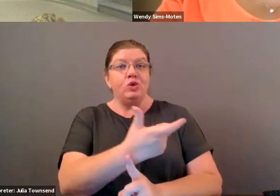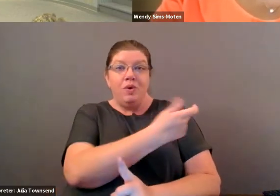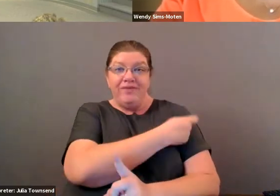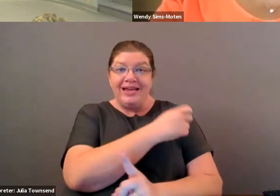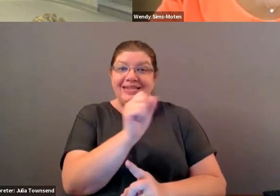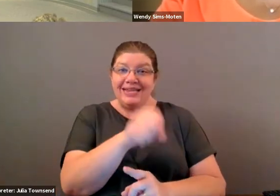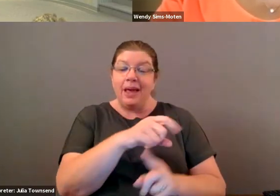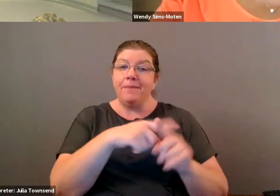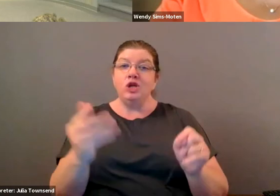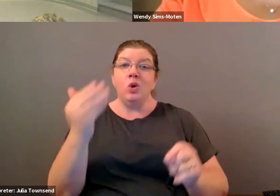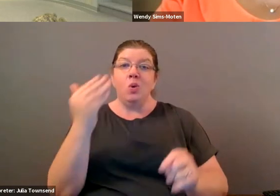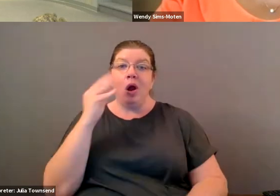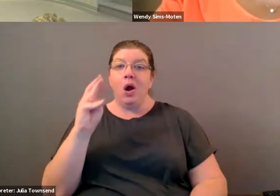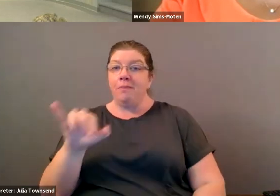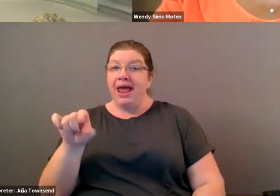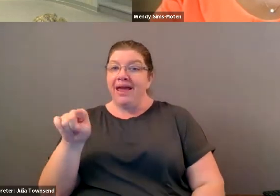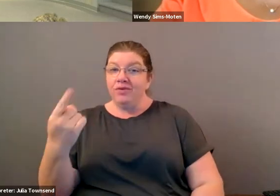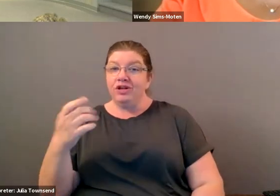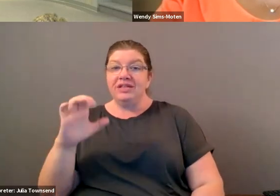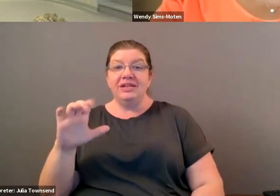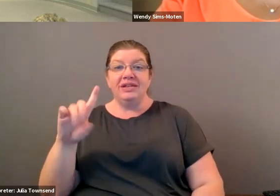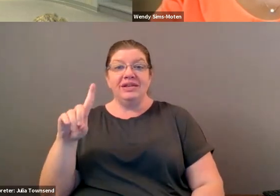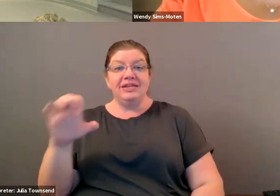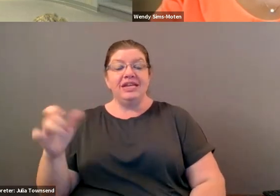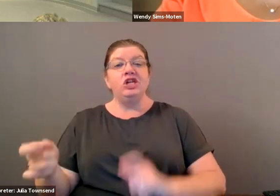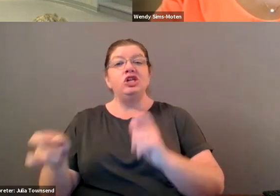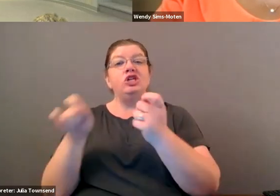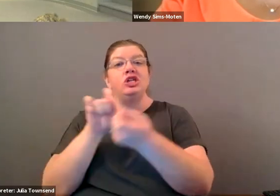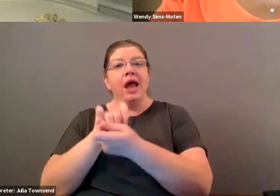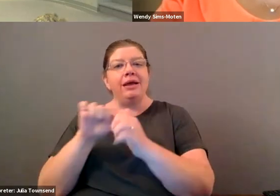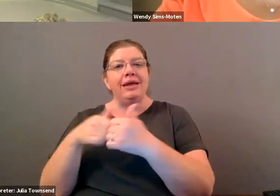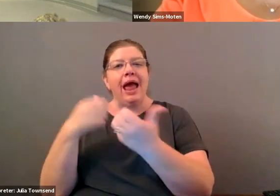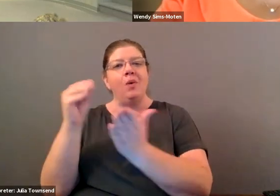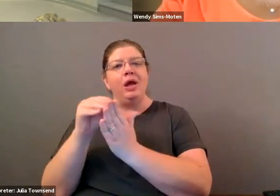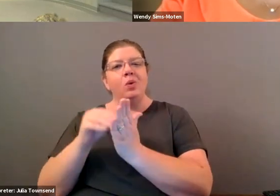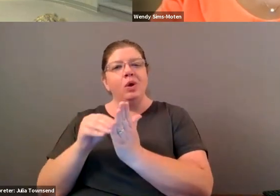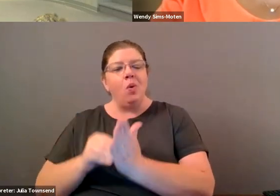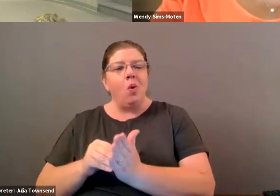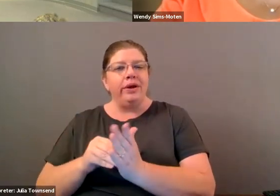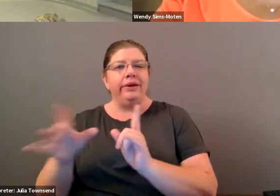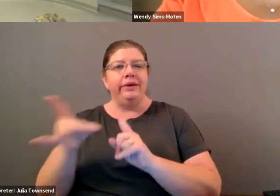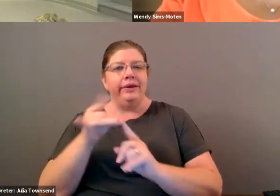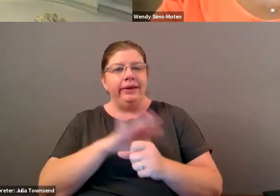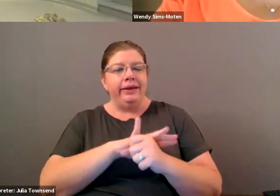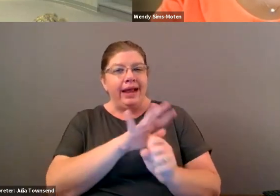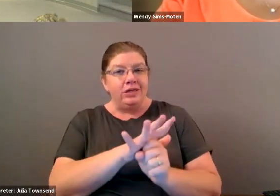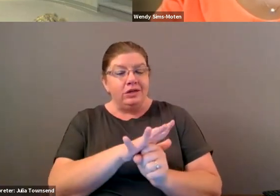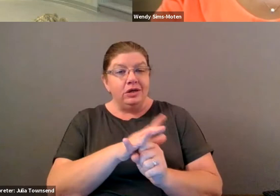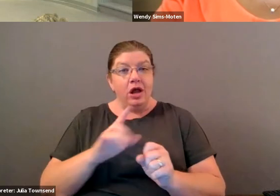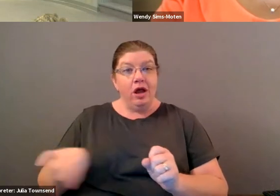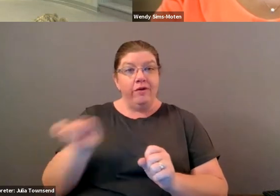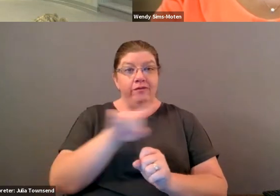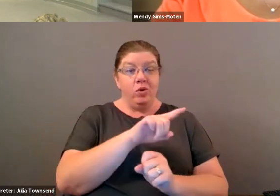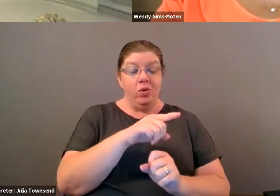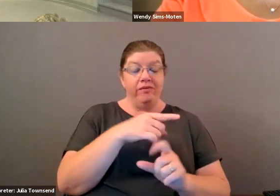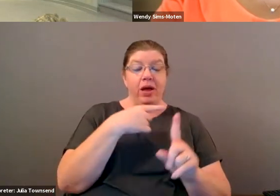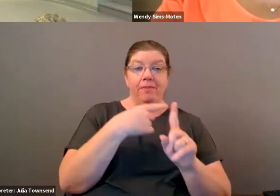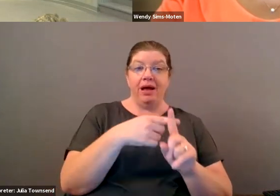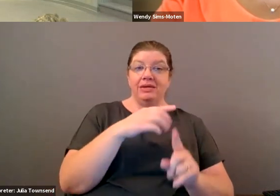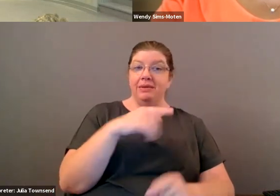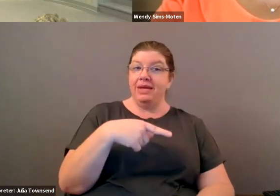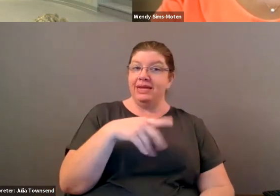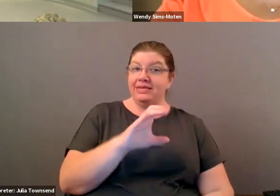aware that on May 1st, the CDC changed how it recorded cases? If you have a positive PCR